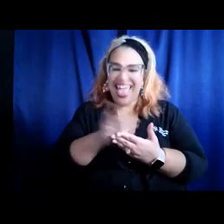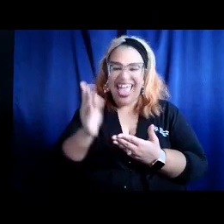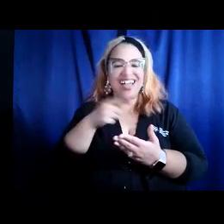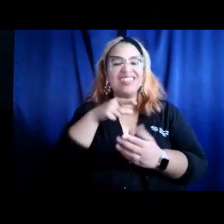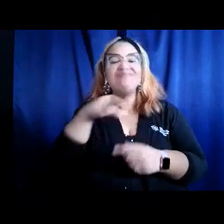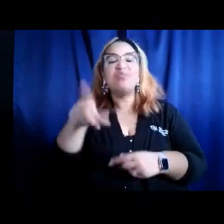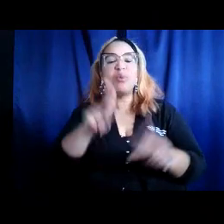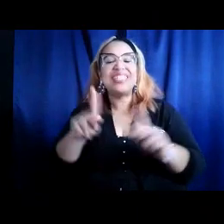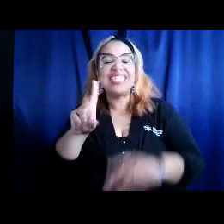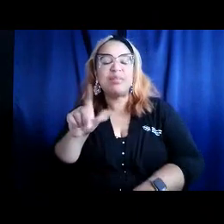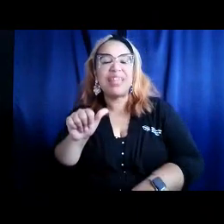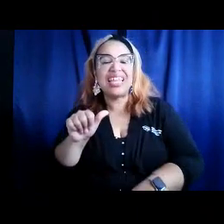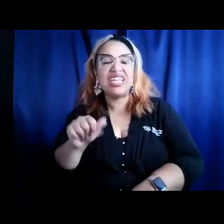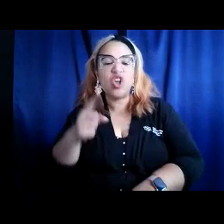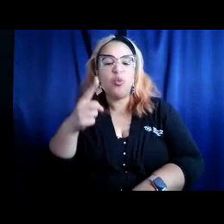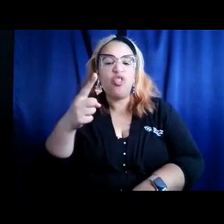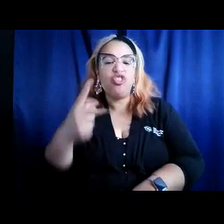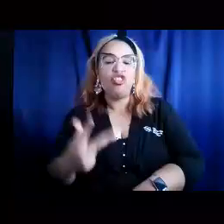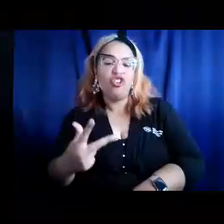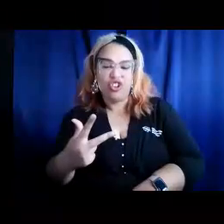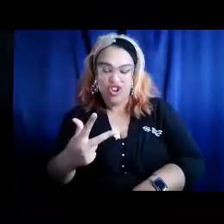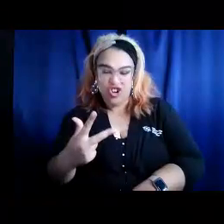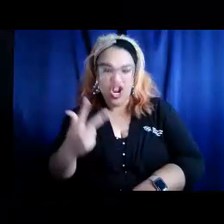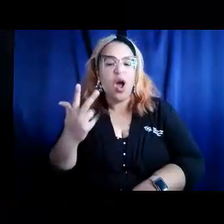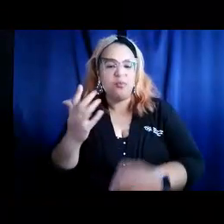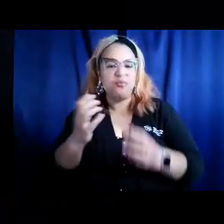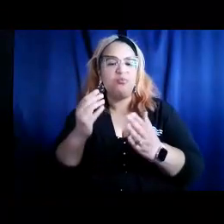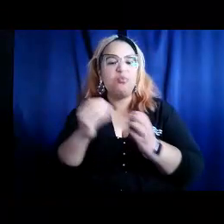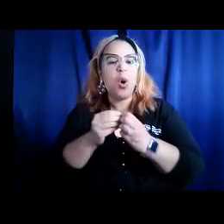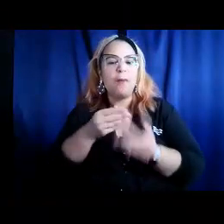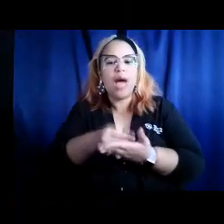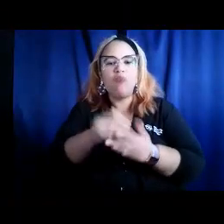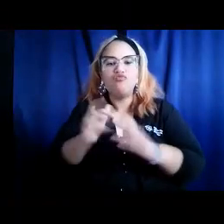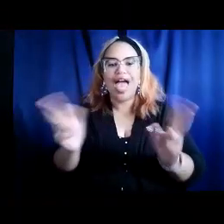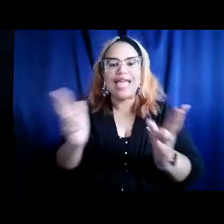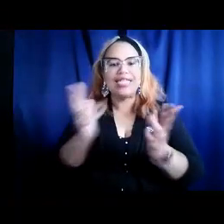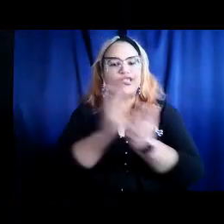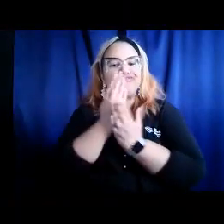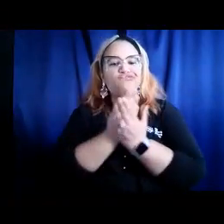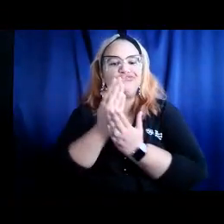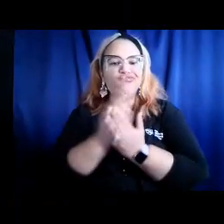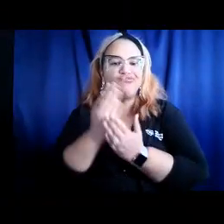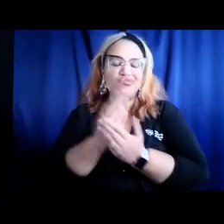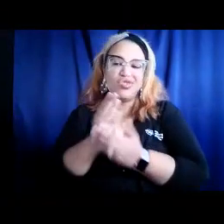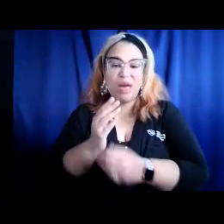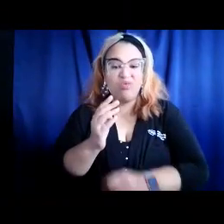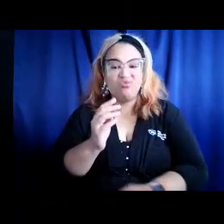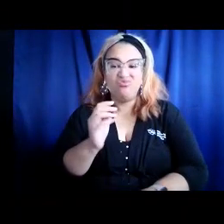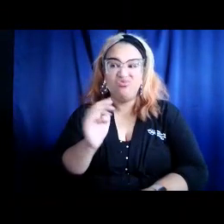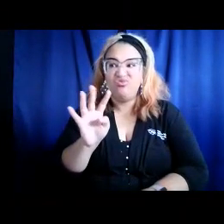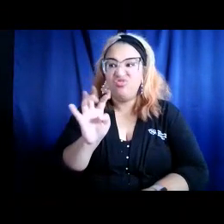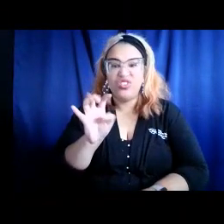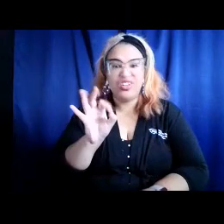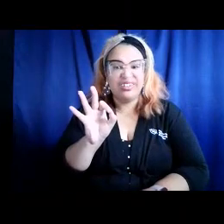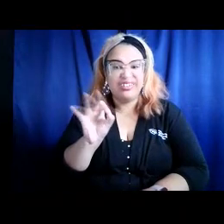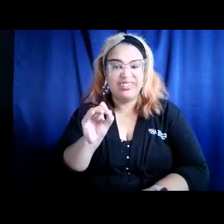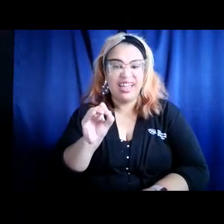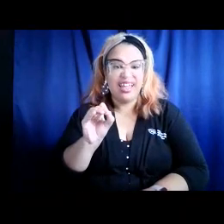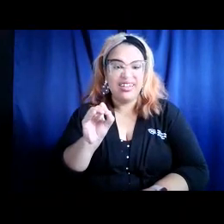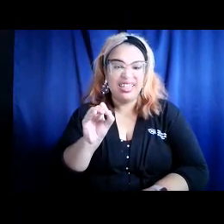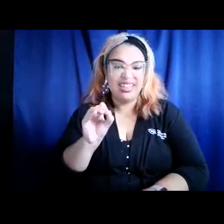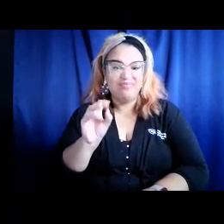talked about some of the benefits of building a workplace that is inclusive of individuals with disabilities. But then how do we begin creating that kind